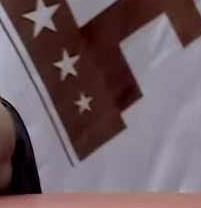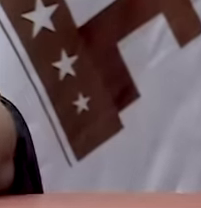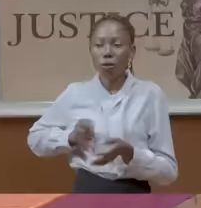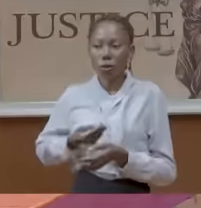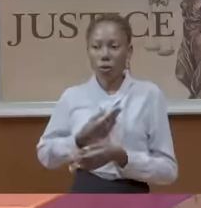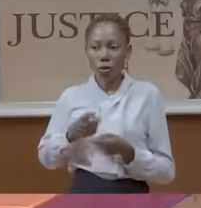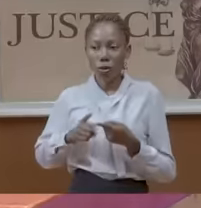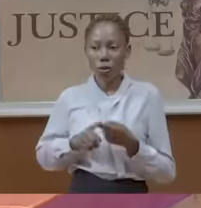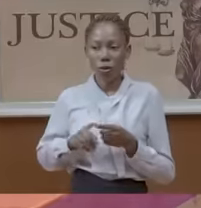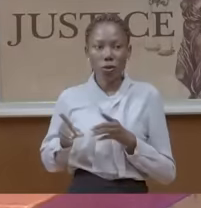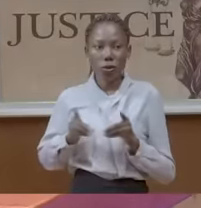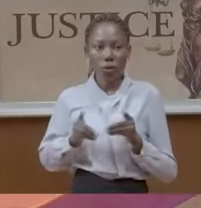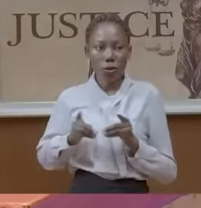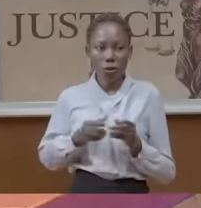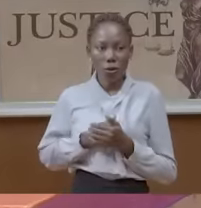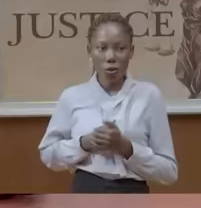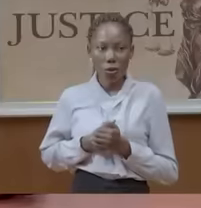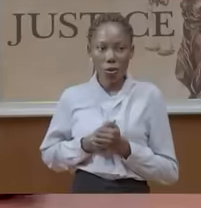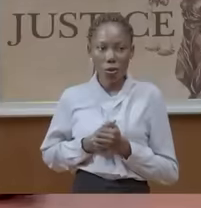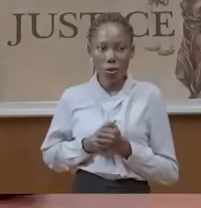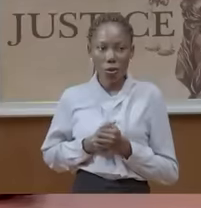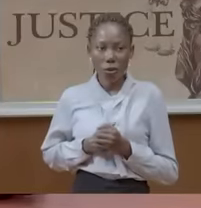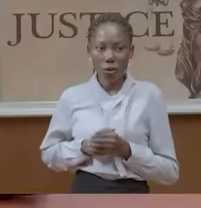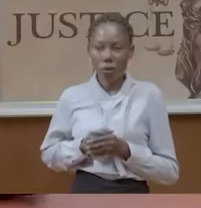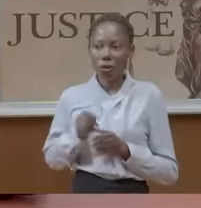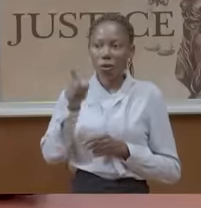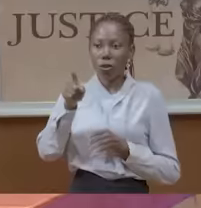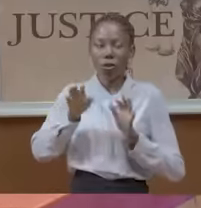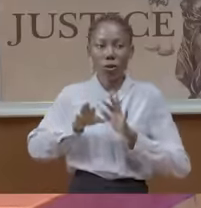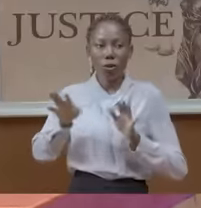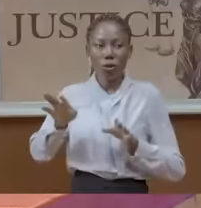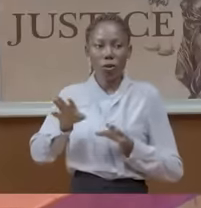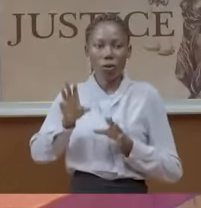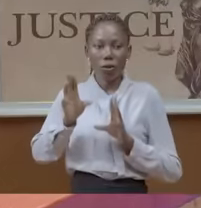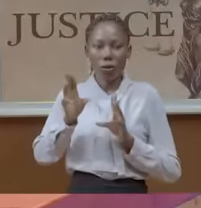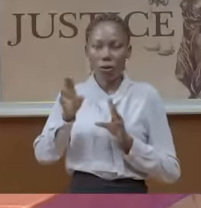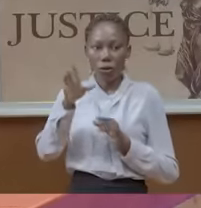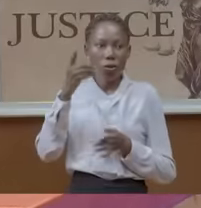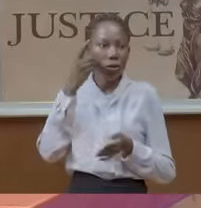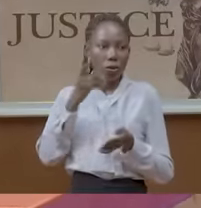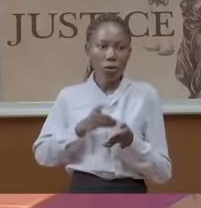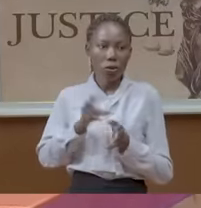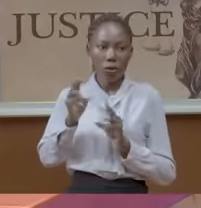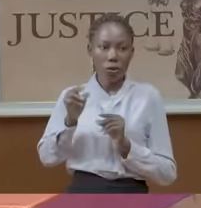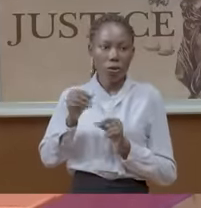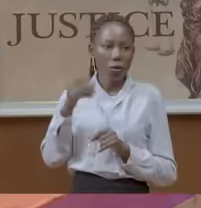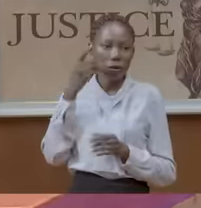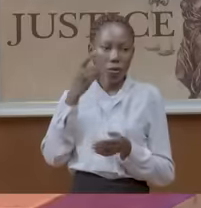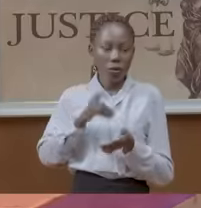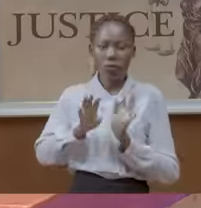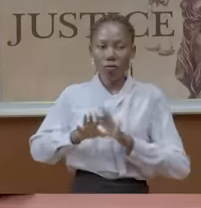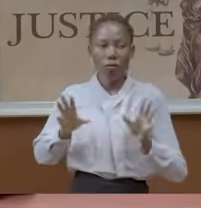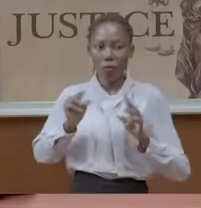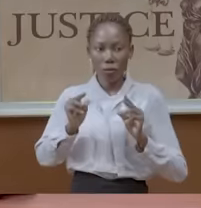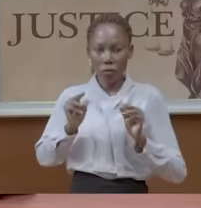matter. I let you have witnesses. Are your witnesses are they your children? It's my children, my daughter. No, I don't want you to bring children into the.